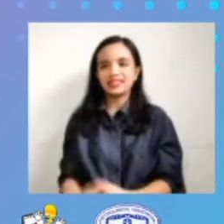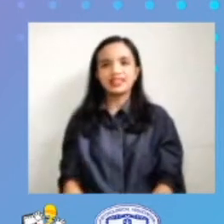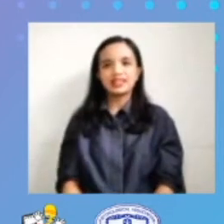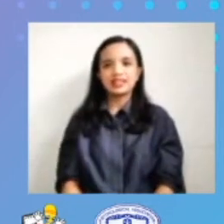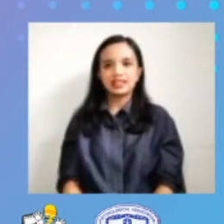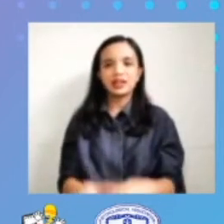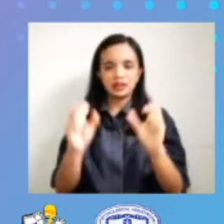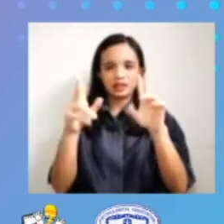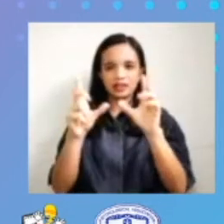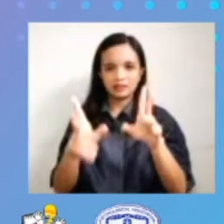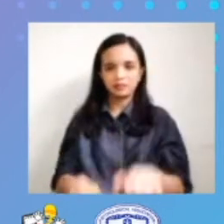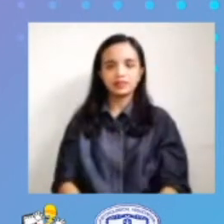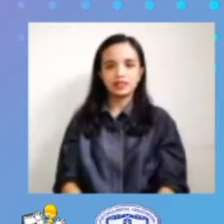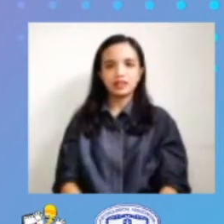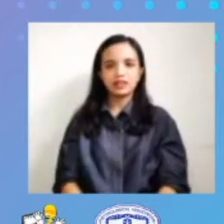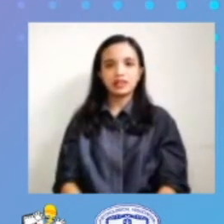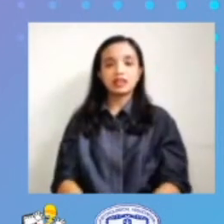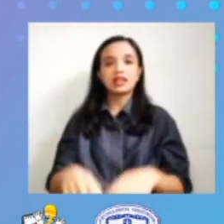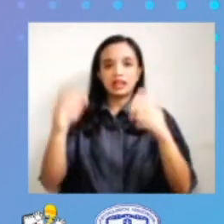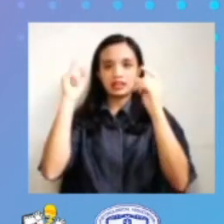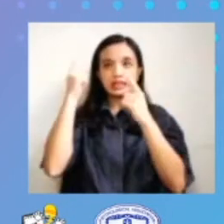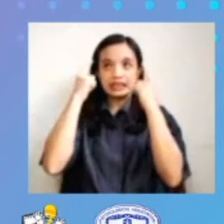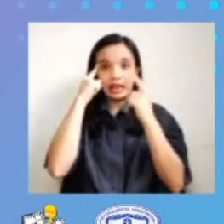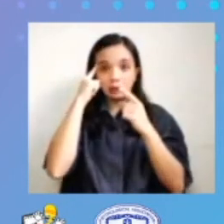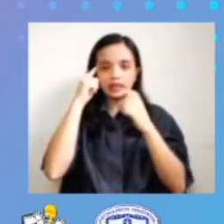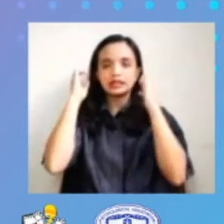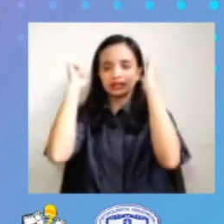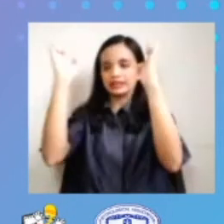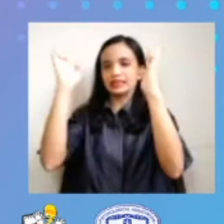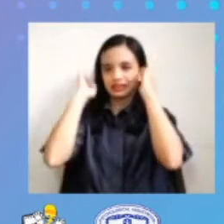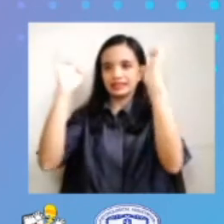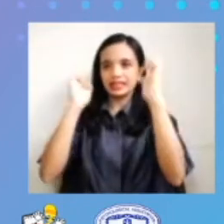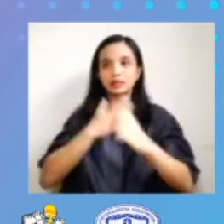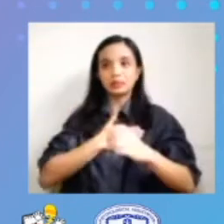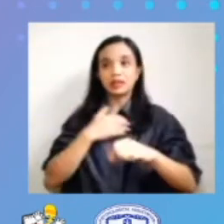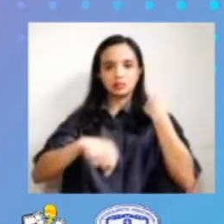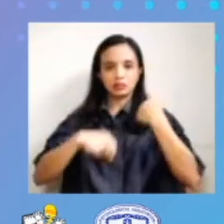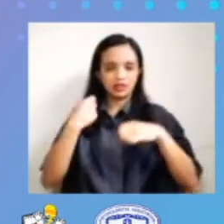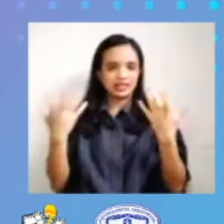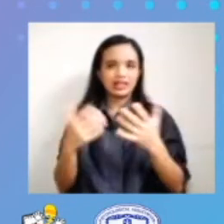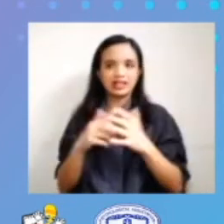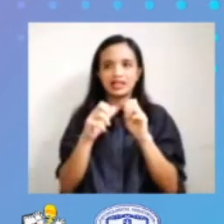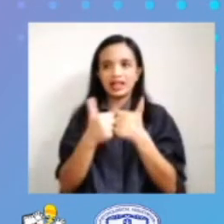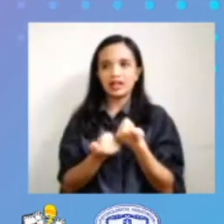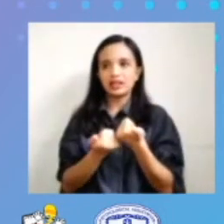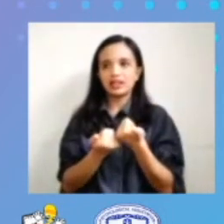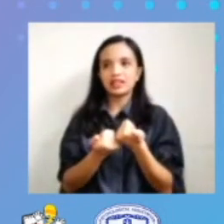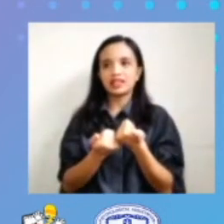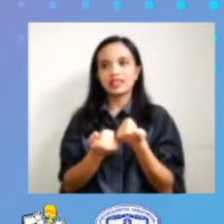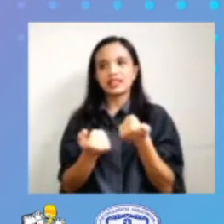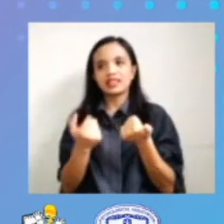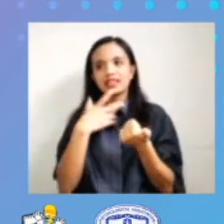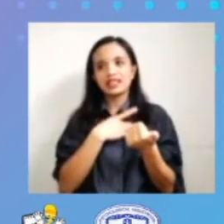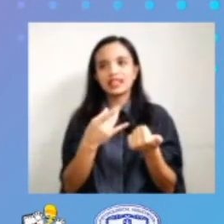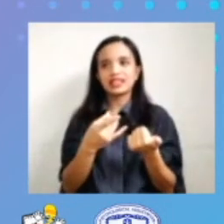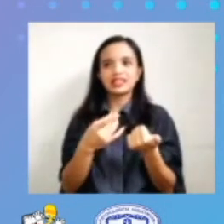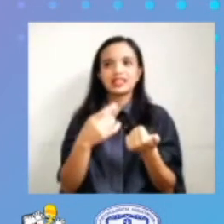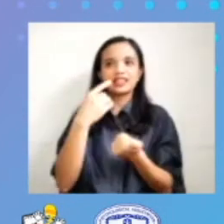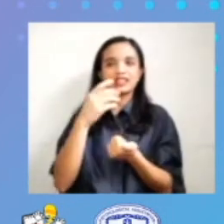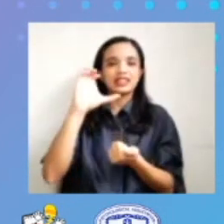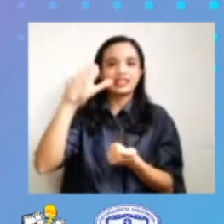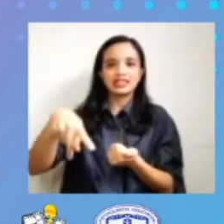simple as hopping like a bunny or crawling like Julia, ikaw, like I know na as an